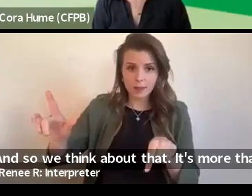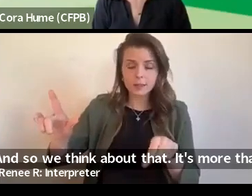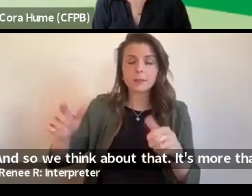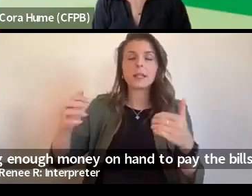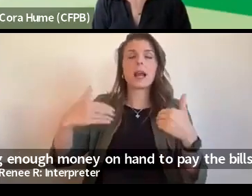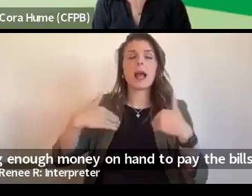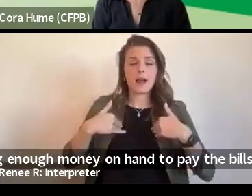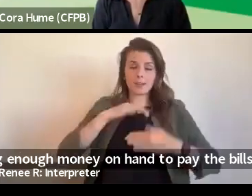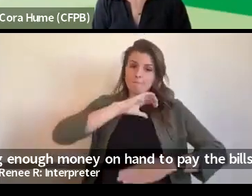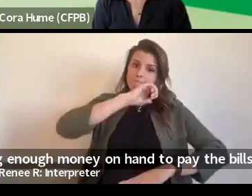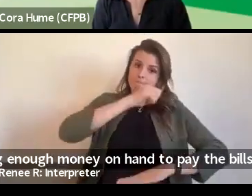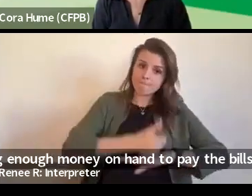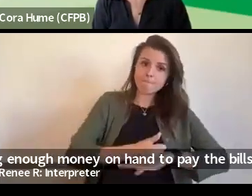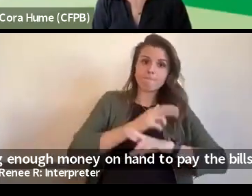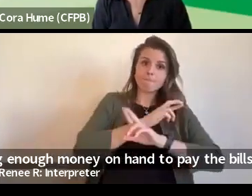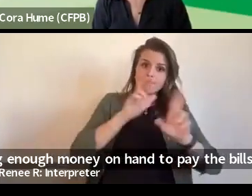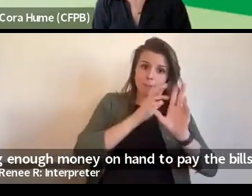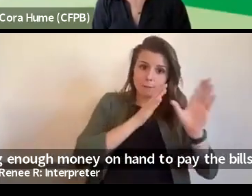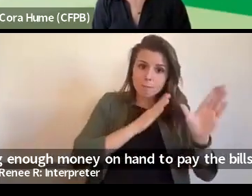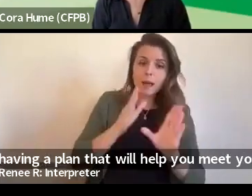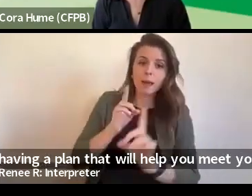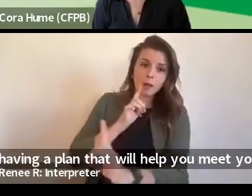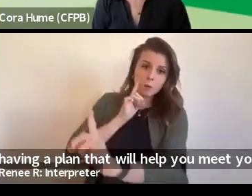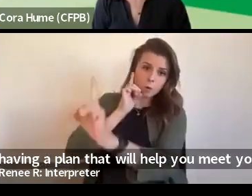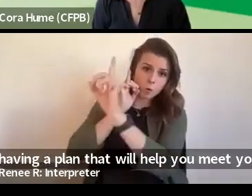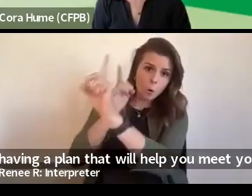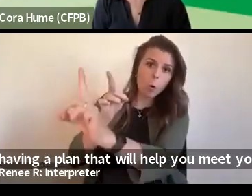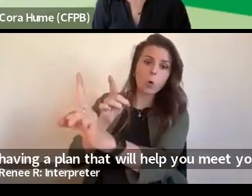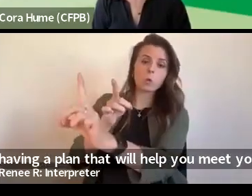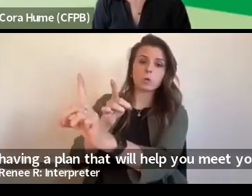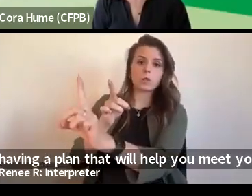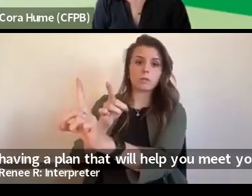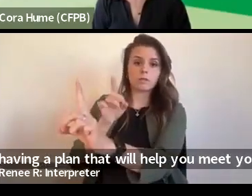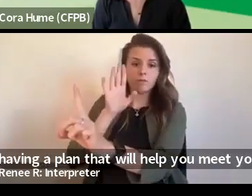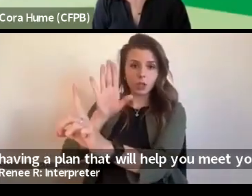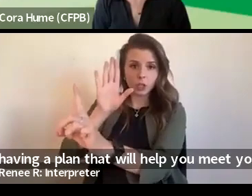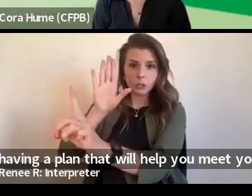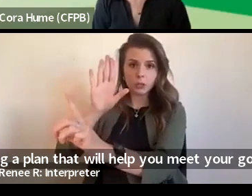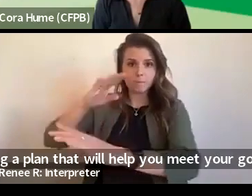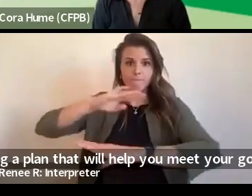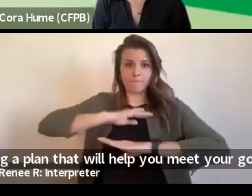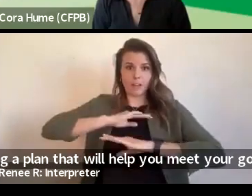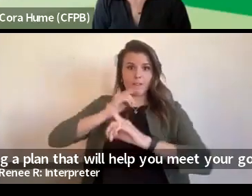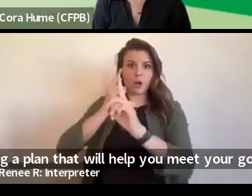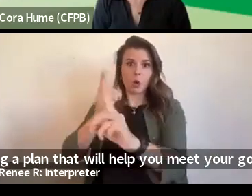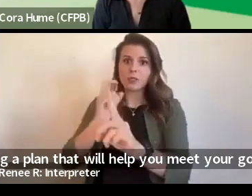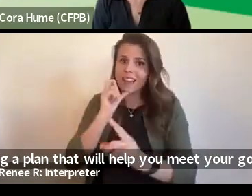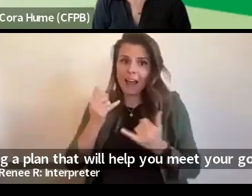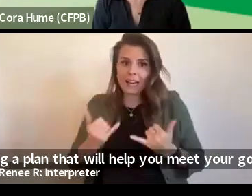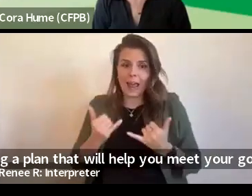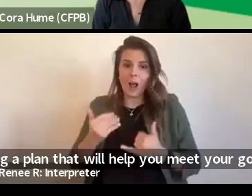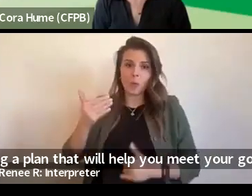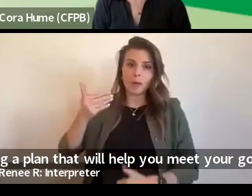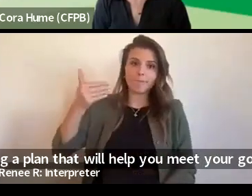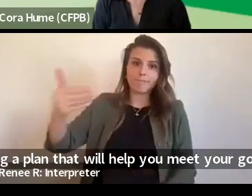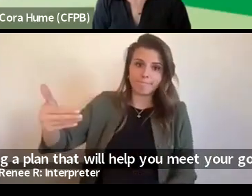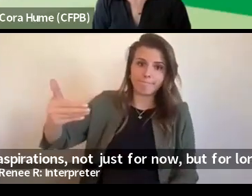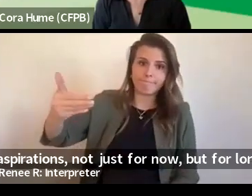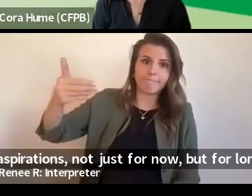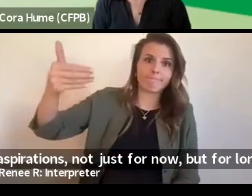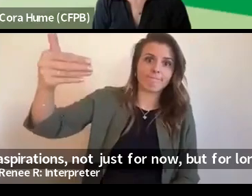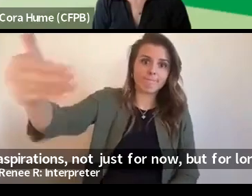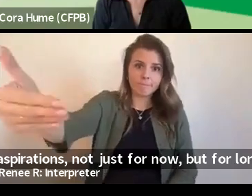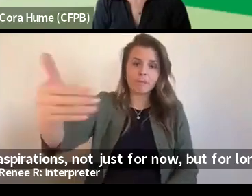plan that will help you meet your goals and your aspirations, not just for now, but for long term. And it's